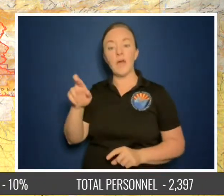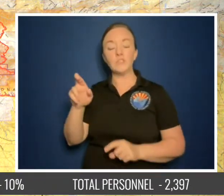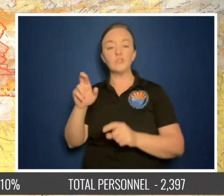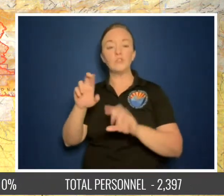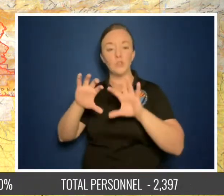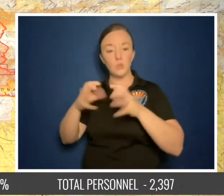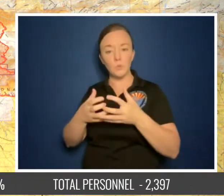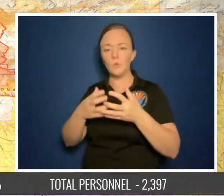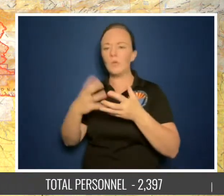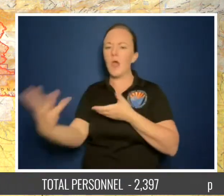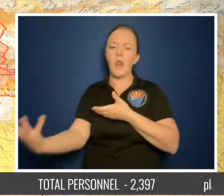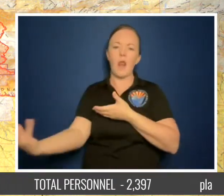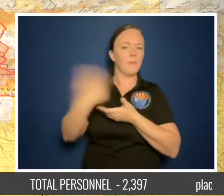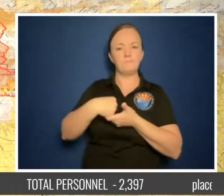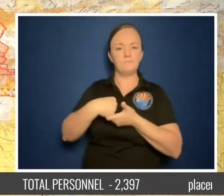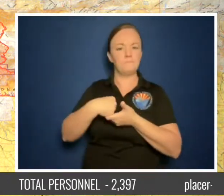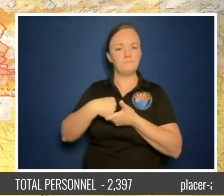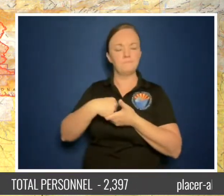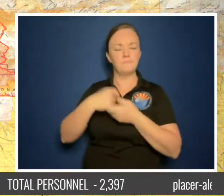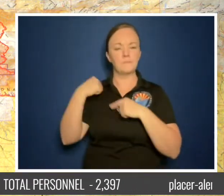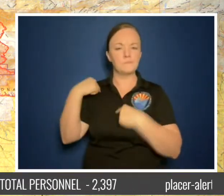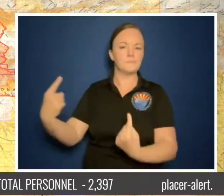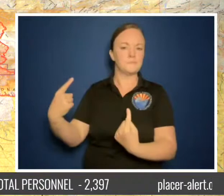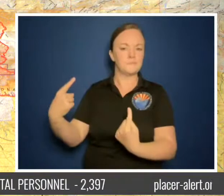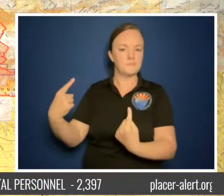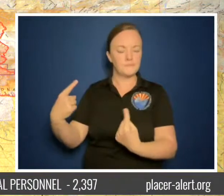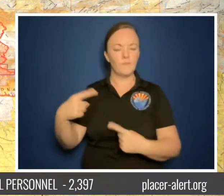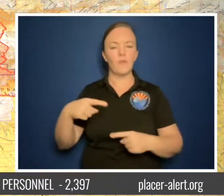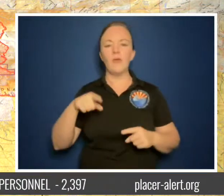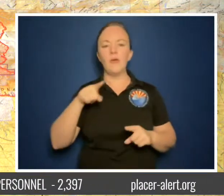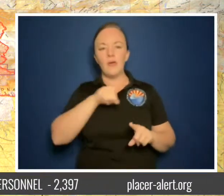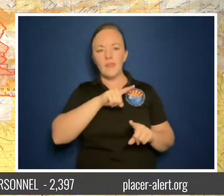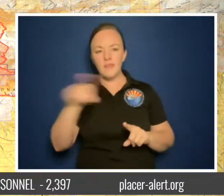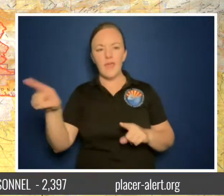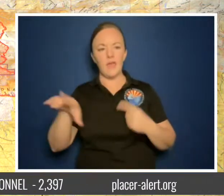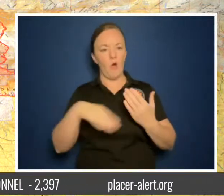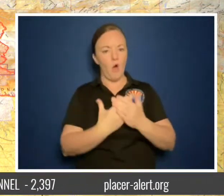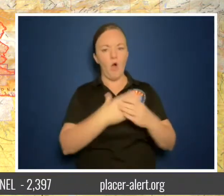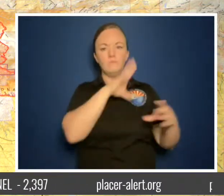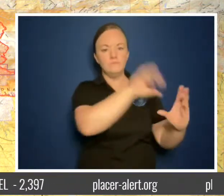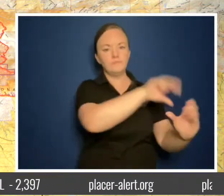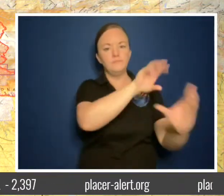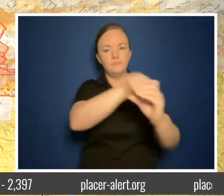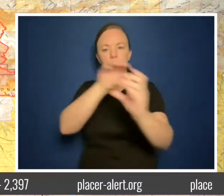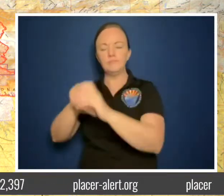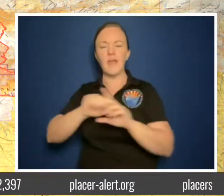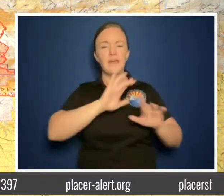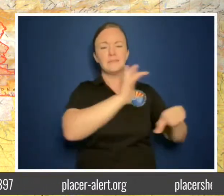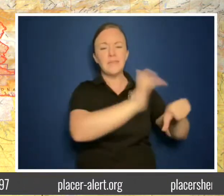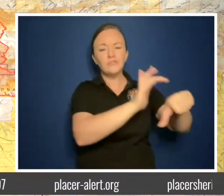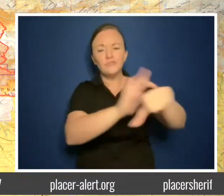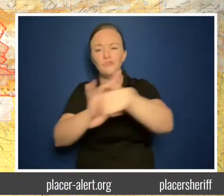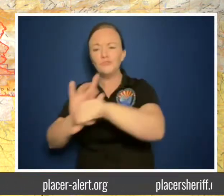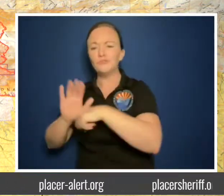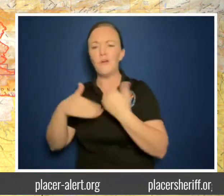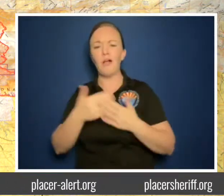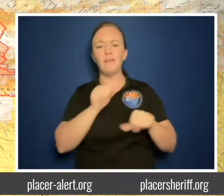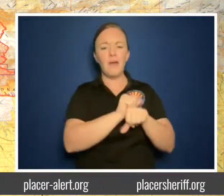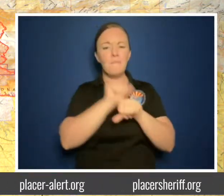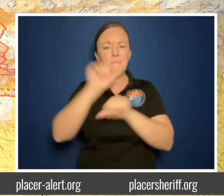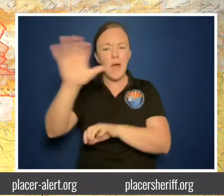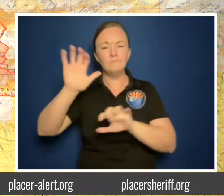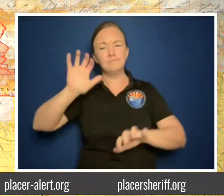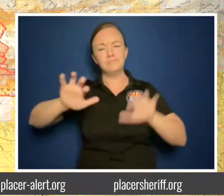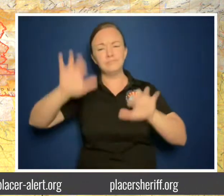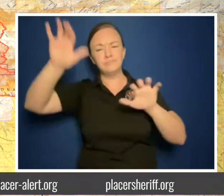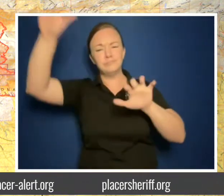this incident from day one. They've been on every bit of ground in some of the steepest country we have in our county. And the result of that is,